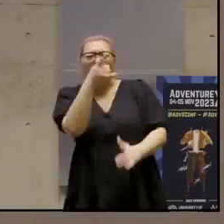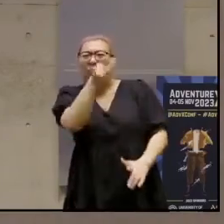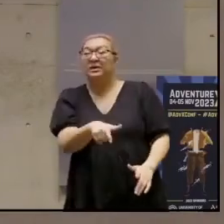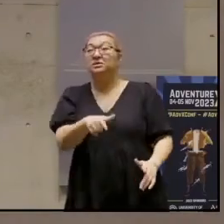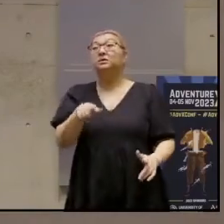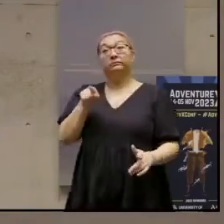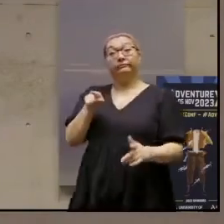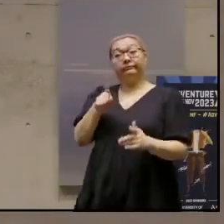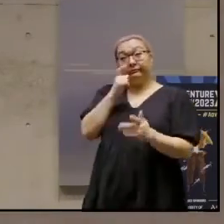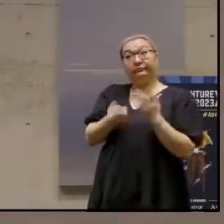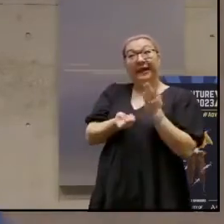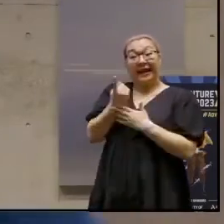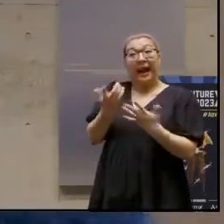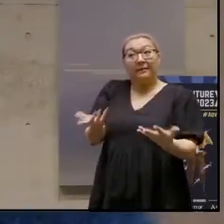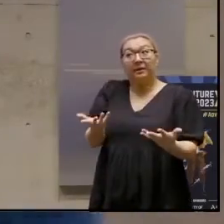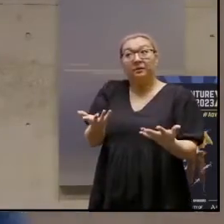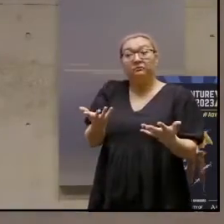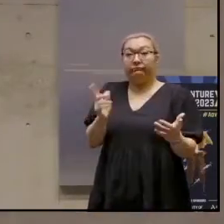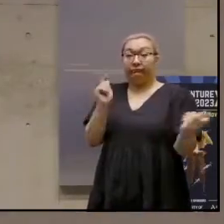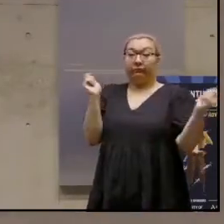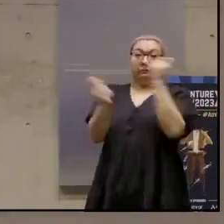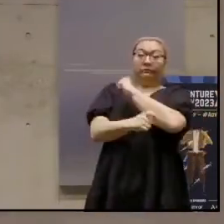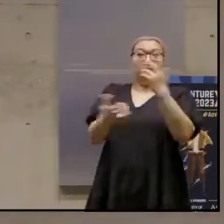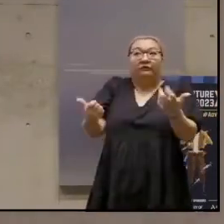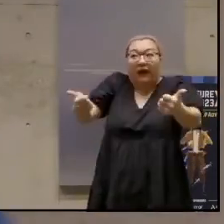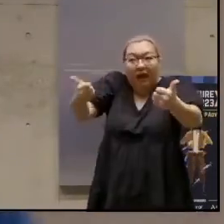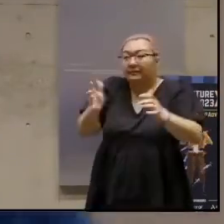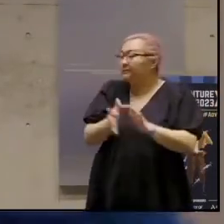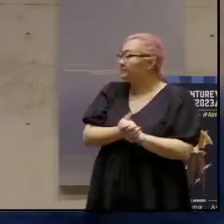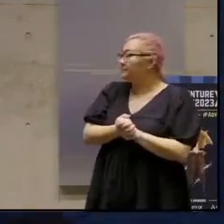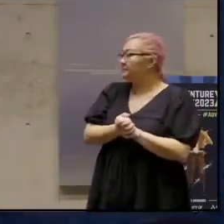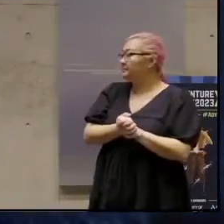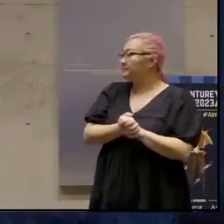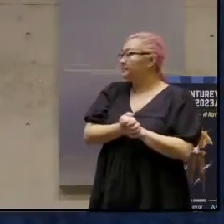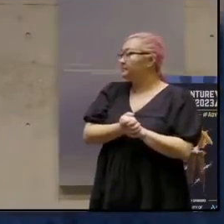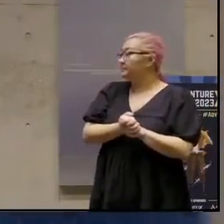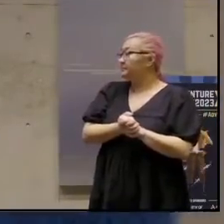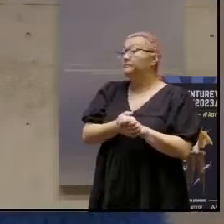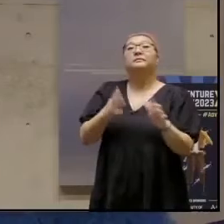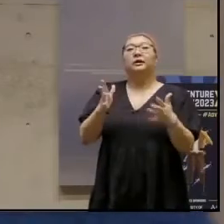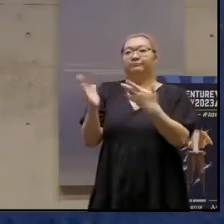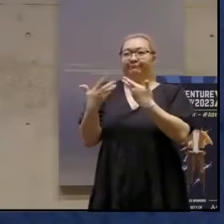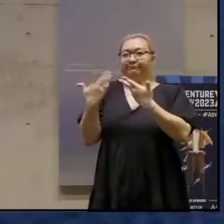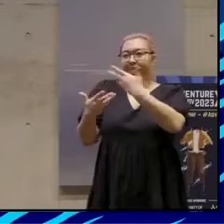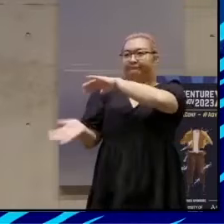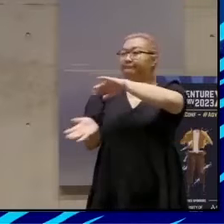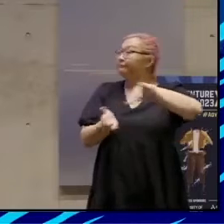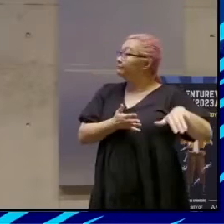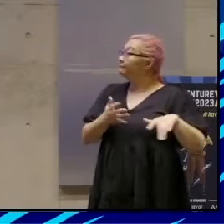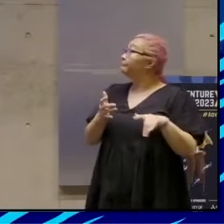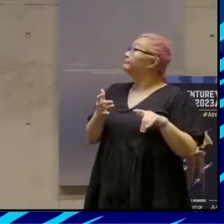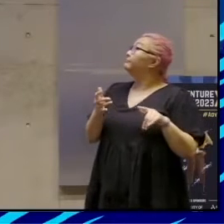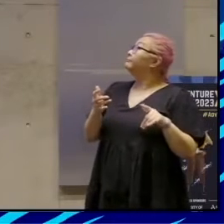happens. Everybody understand what I'm saying? Also, these other movies, okay, and other things that are on the list. All right, let's move on. Next thing